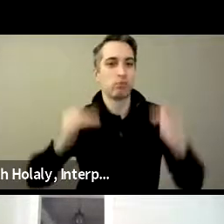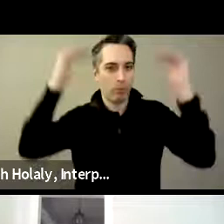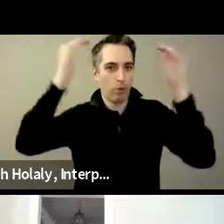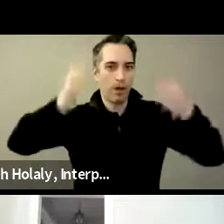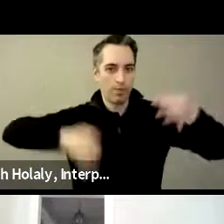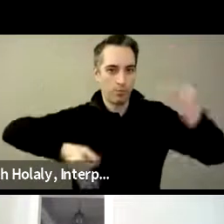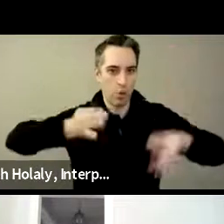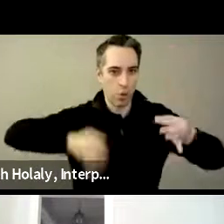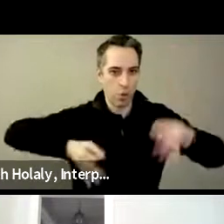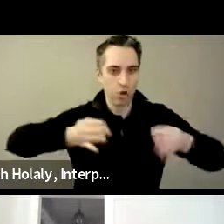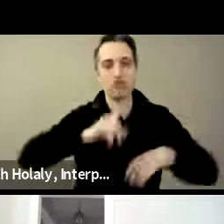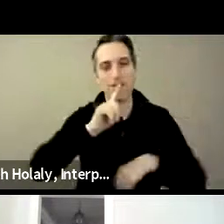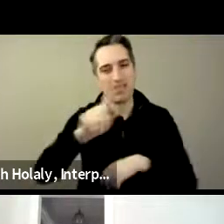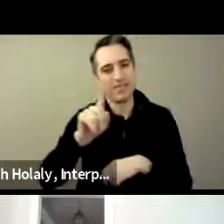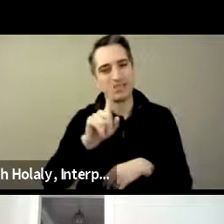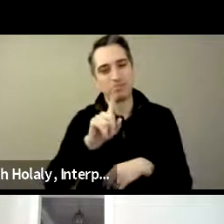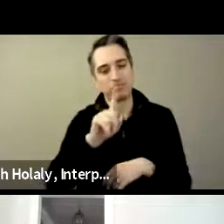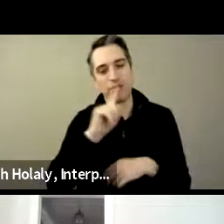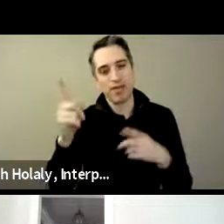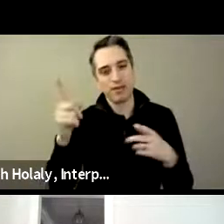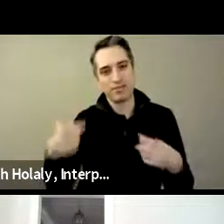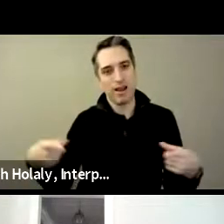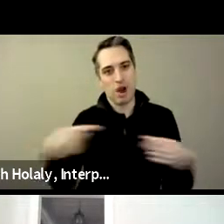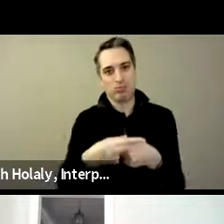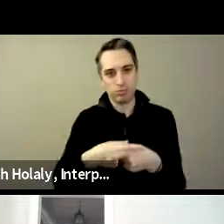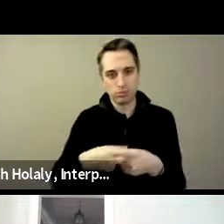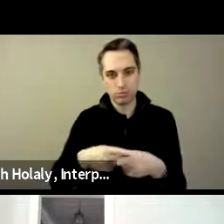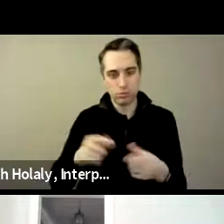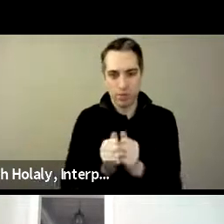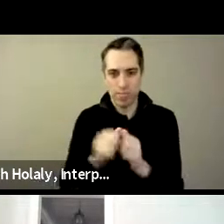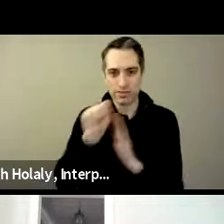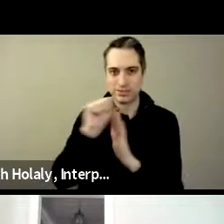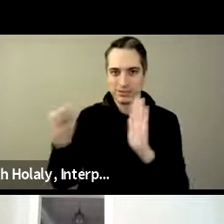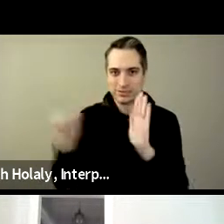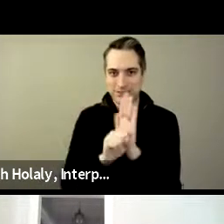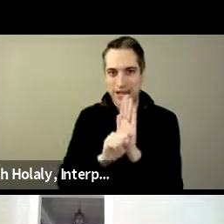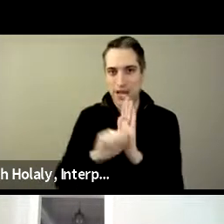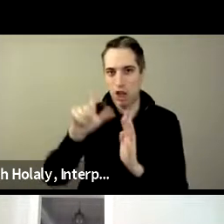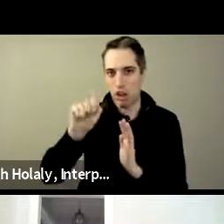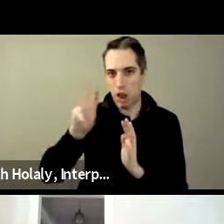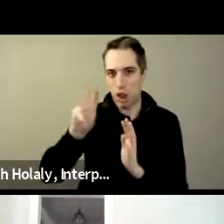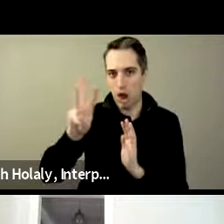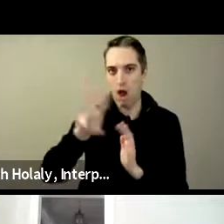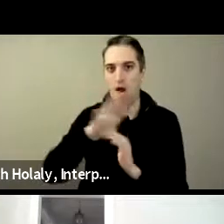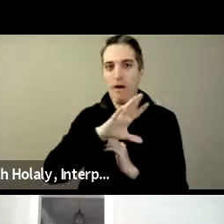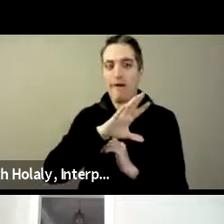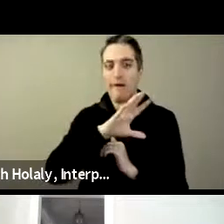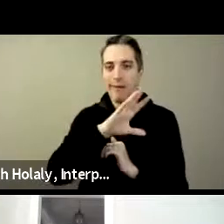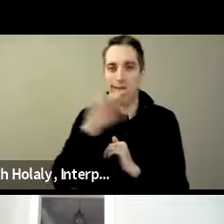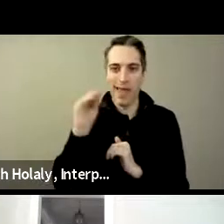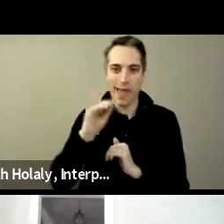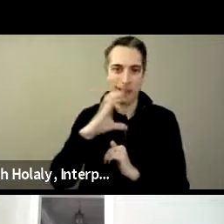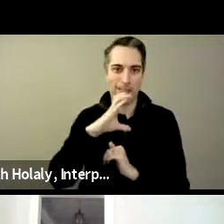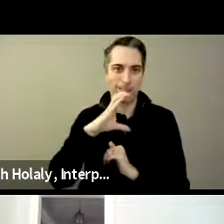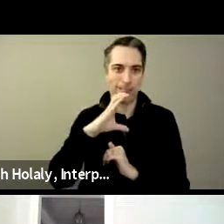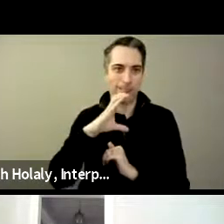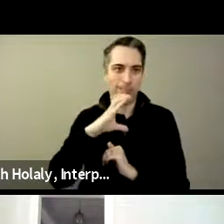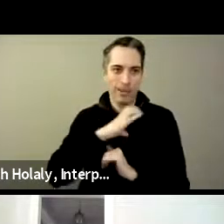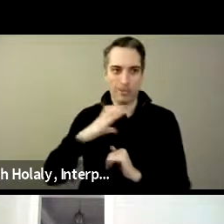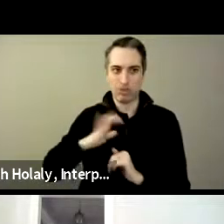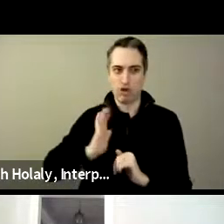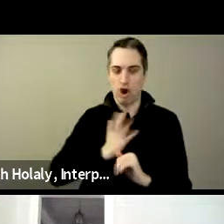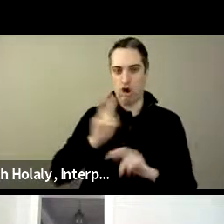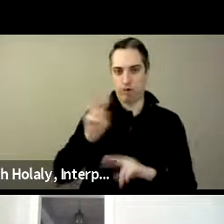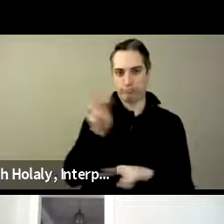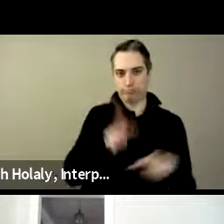so contrary to the state law and the commission's interpretation of accommodations under the Persons with Disabilities Act.